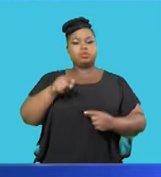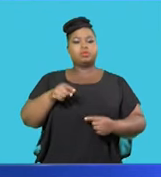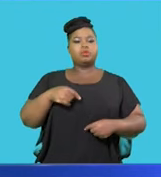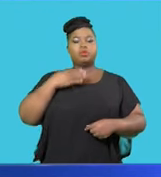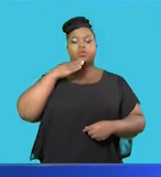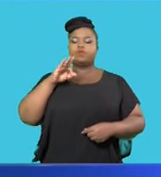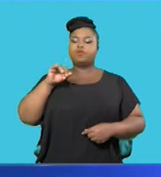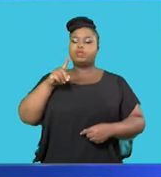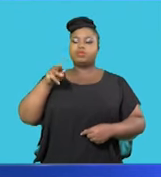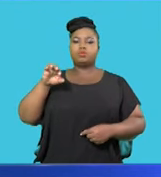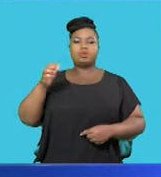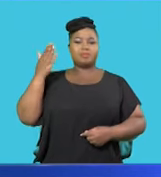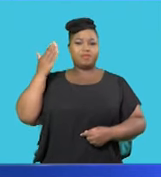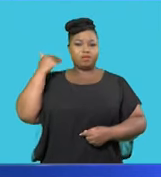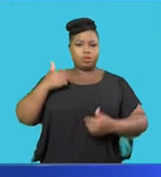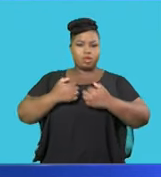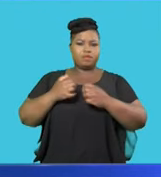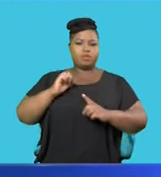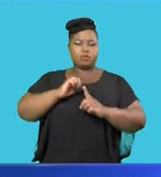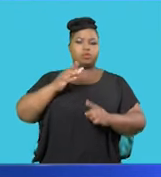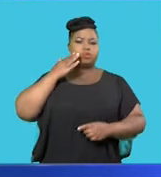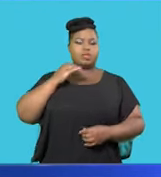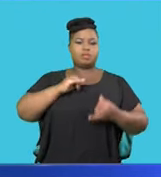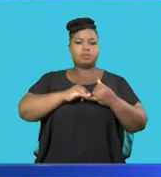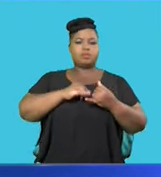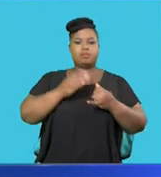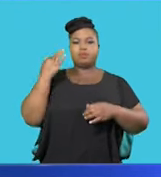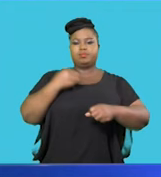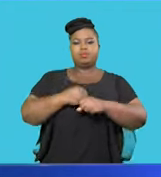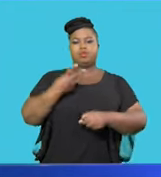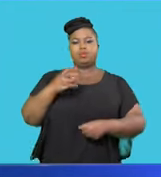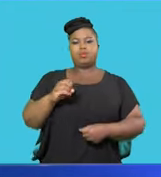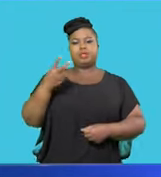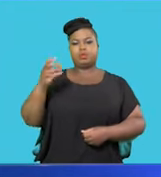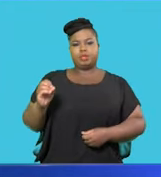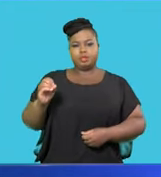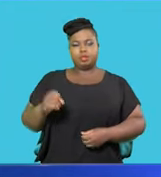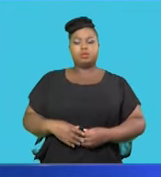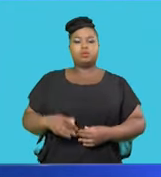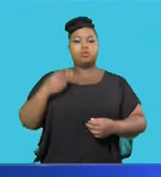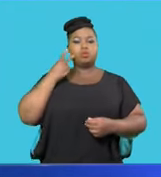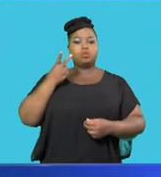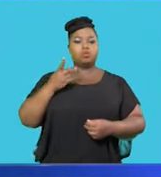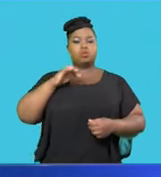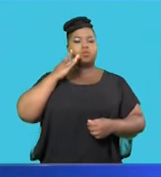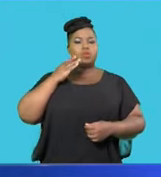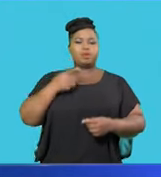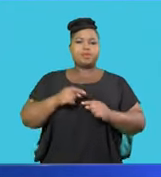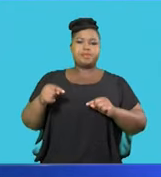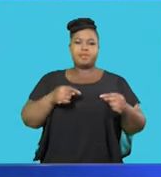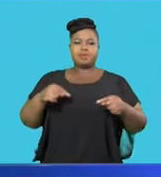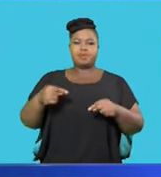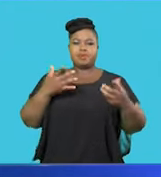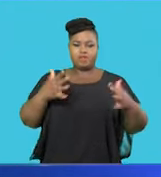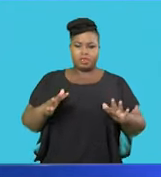leng fundiswa mathithibala kgweding ya Lwetse lemong sa 2020 tatelong ya ho qhoma ha ho fosetsana ka mantswe pakeng tsa